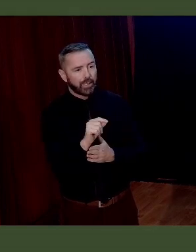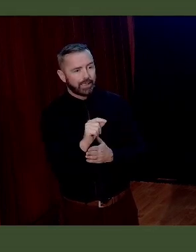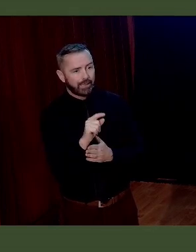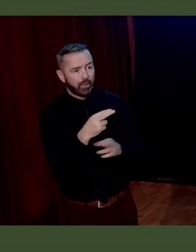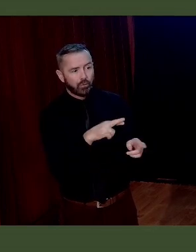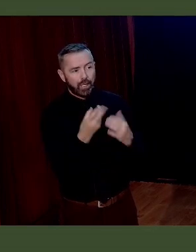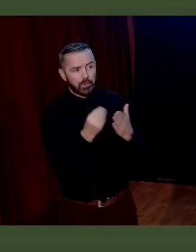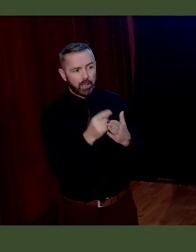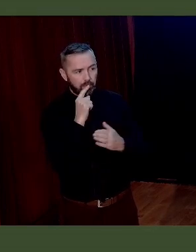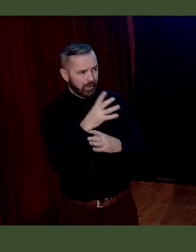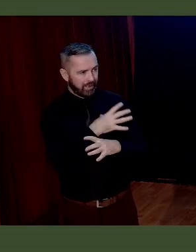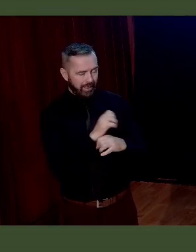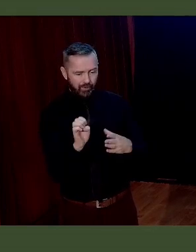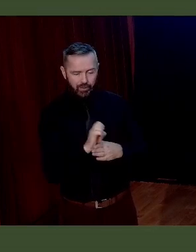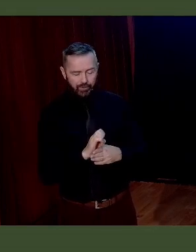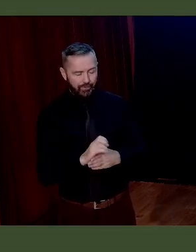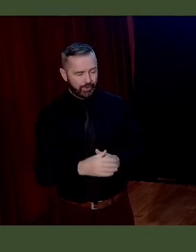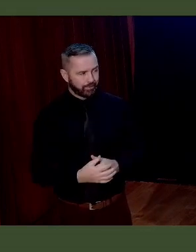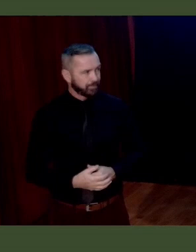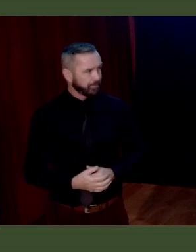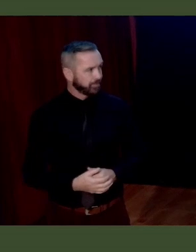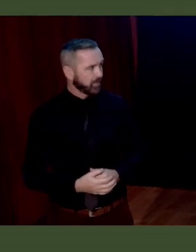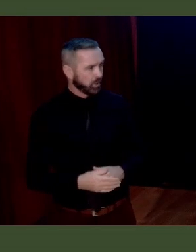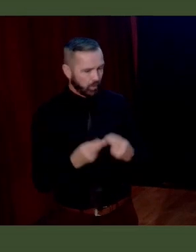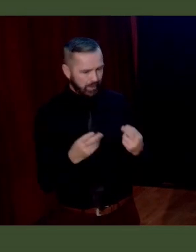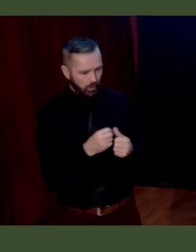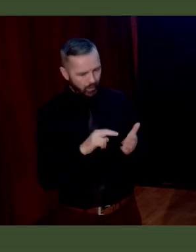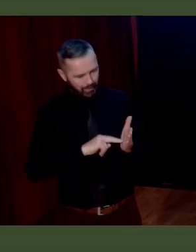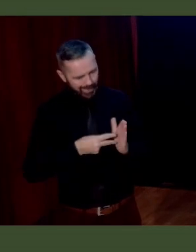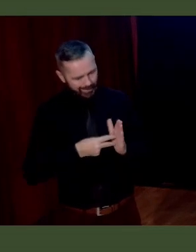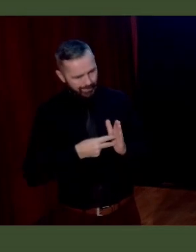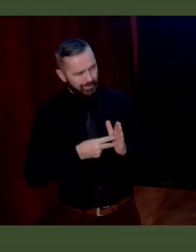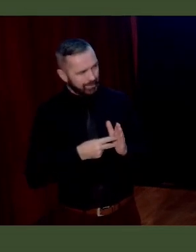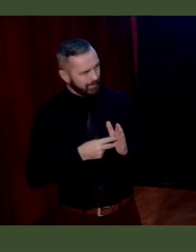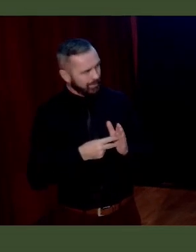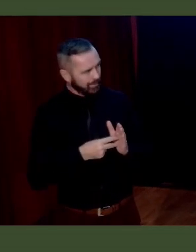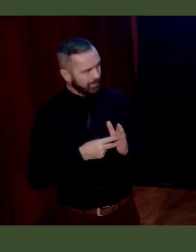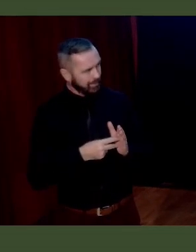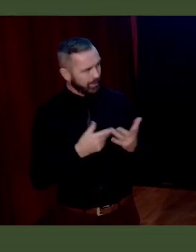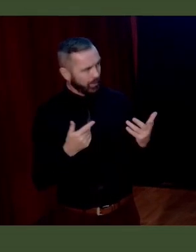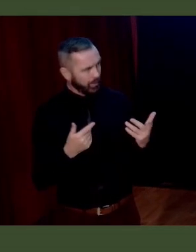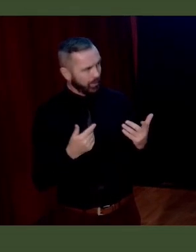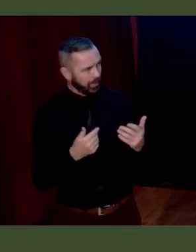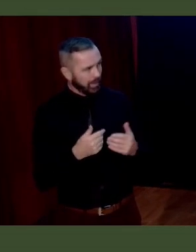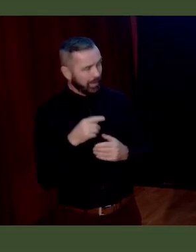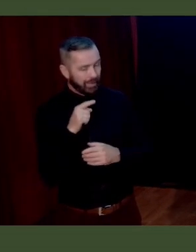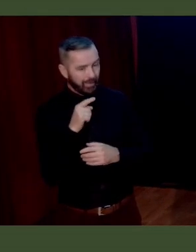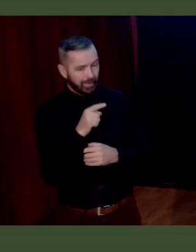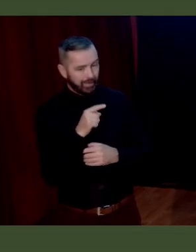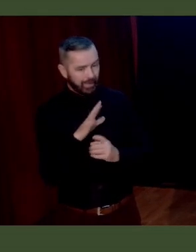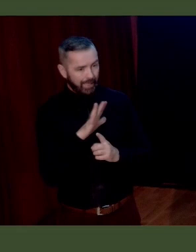but there were never going to be enough. So something else was needed, and of course the SERS thought was not going to be the place to